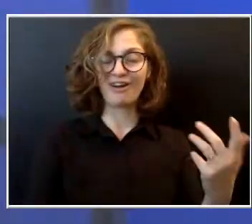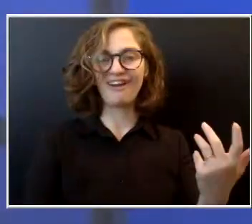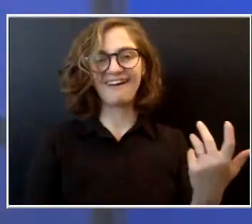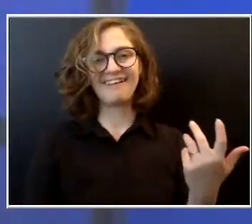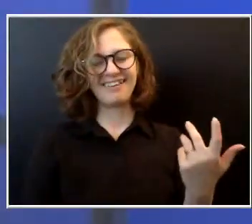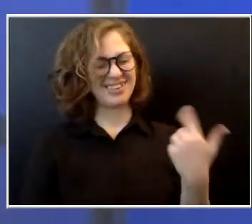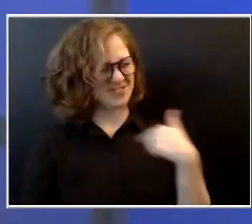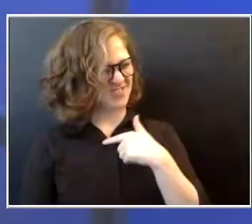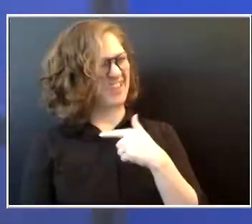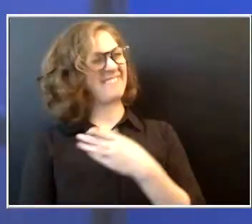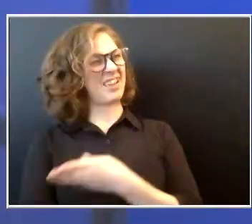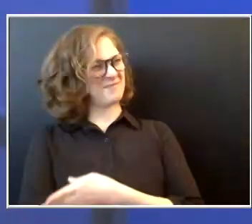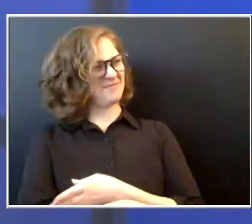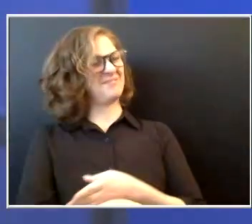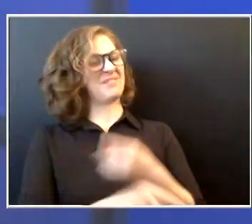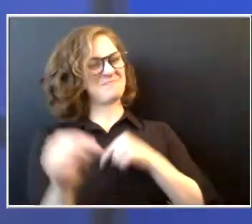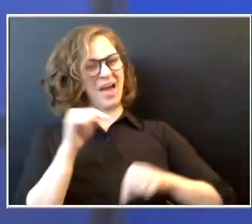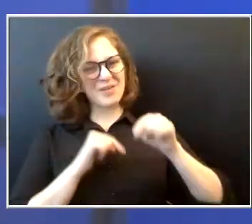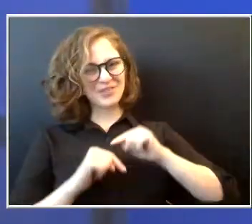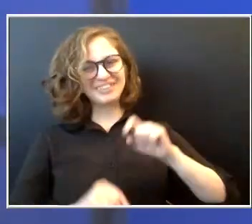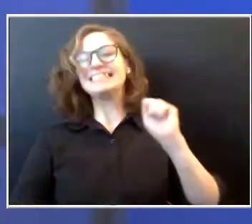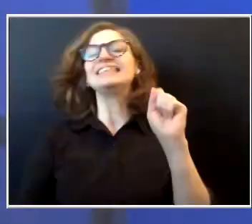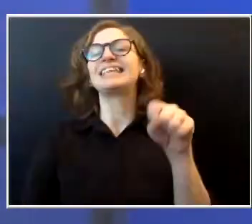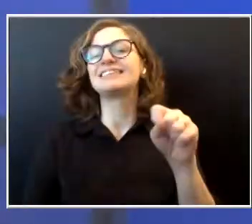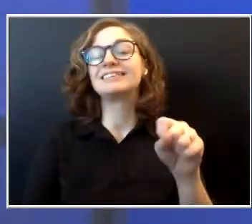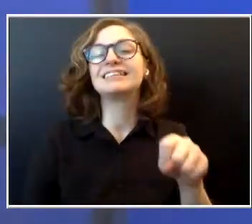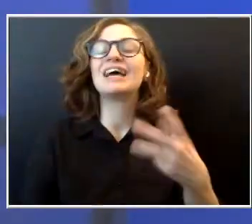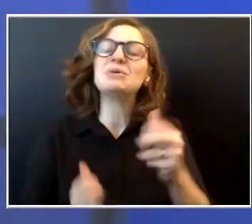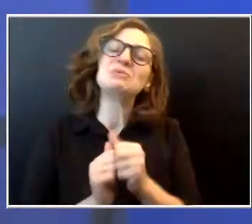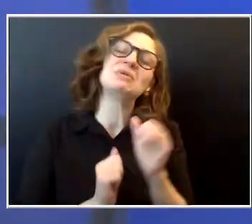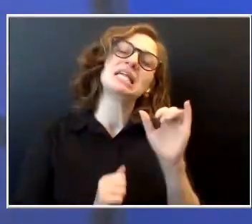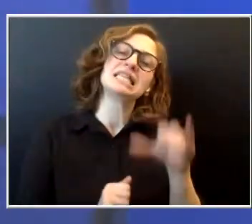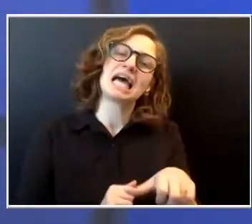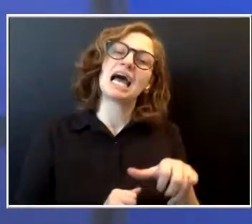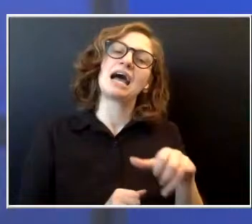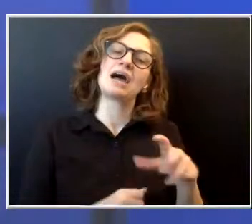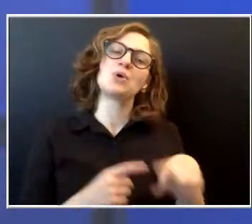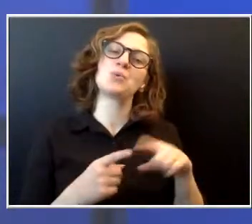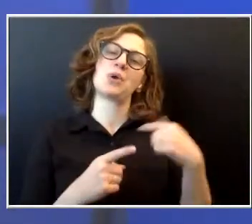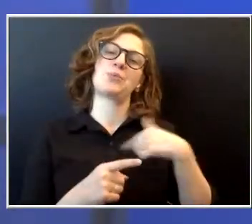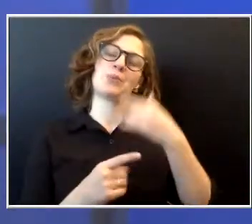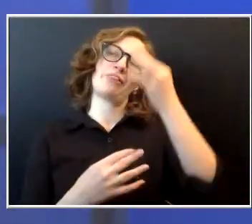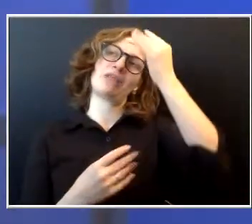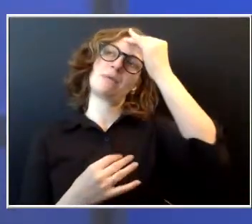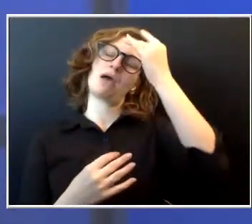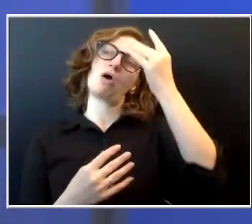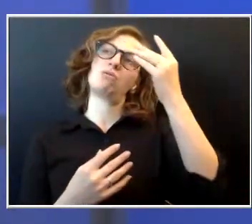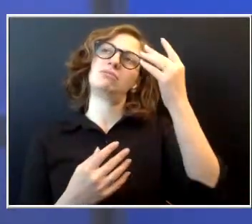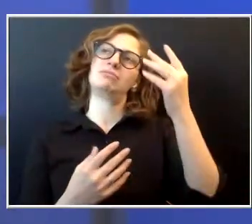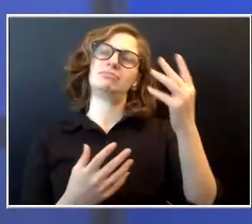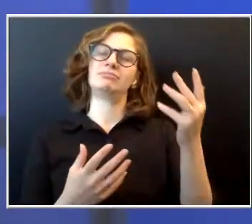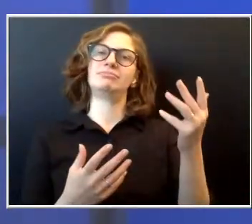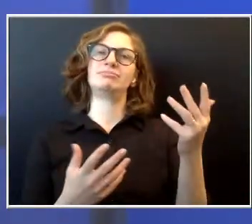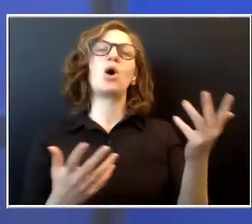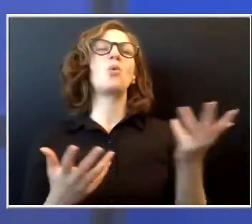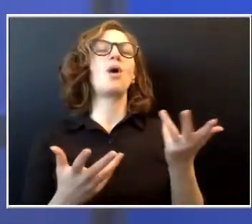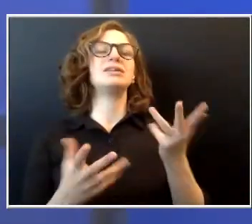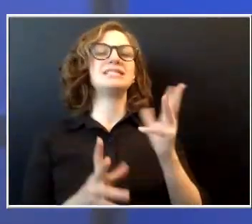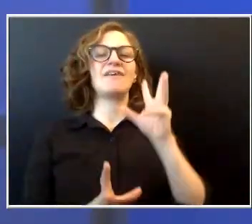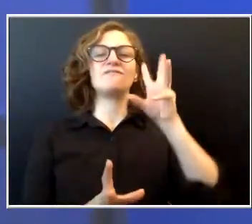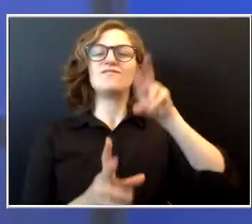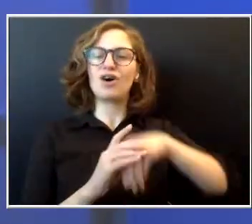with that, when we think about what comprises love, there's an emotional, there